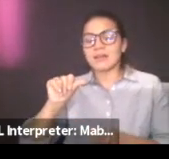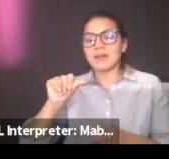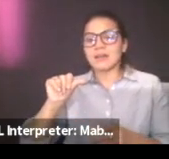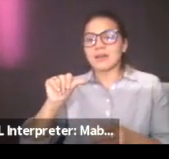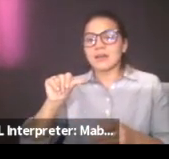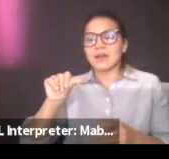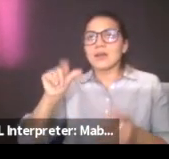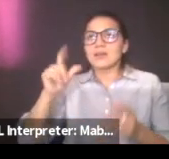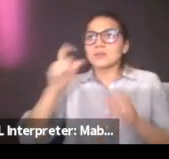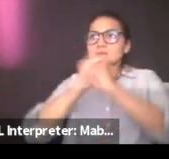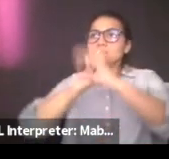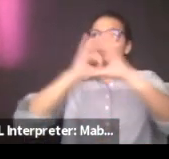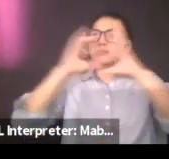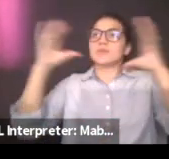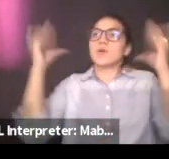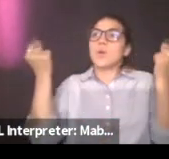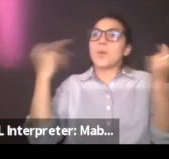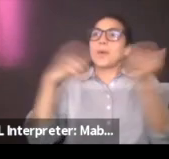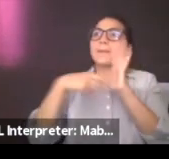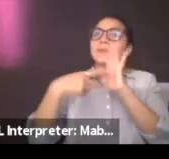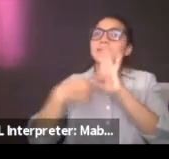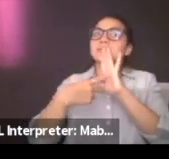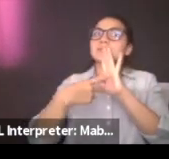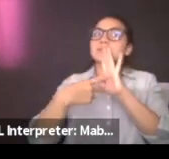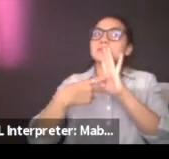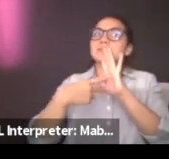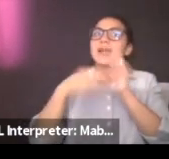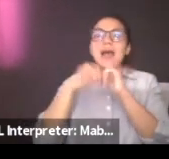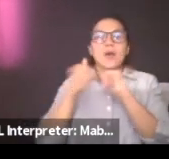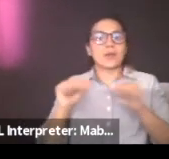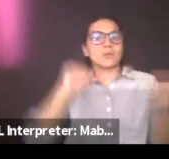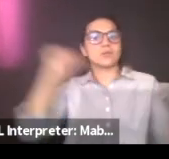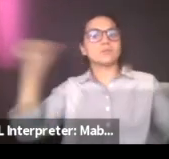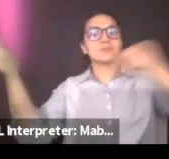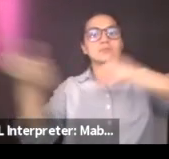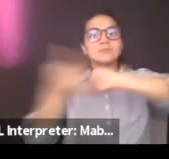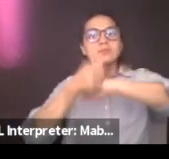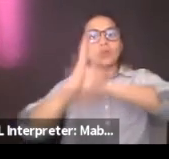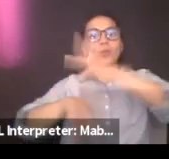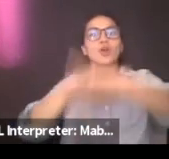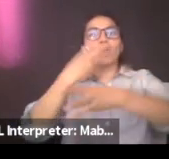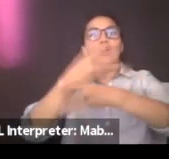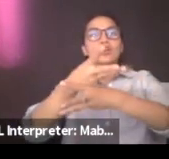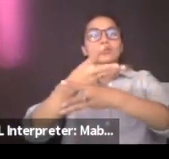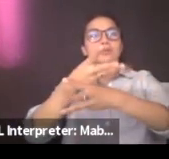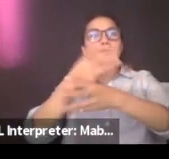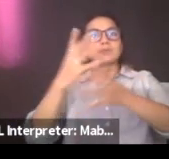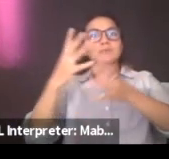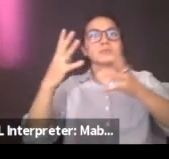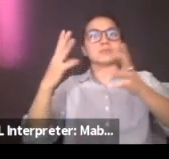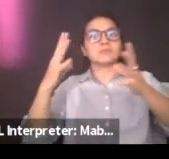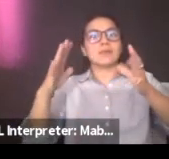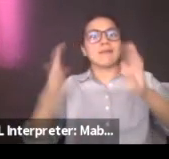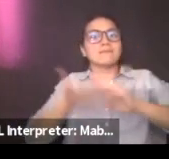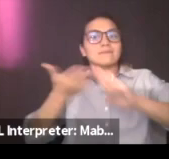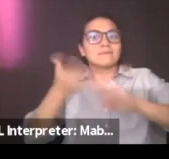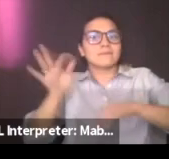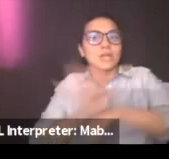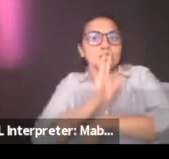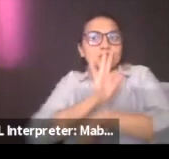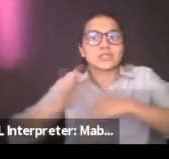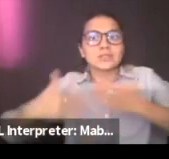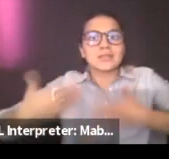for alternatives to the world that we're currently in. So let's see if there are other questions here.